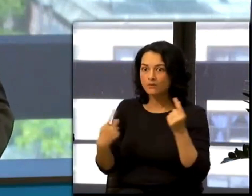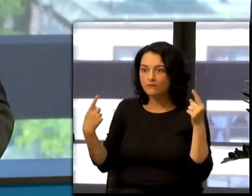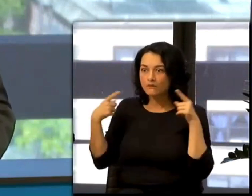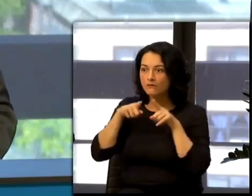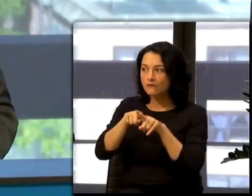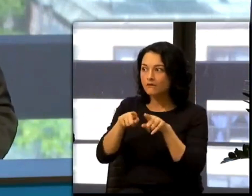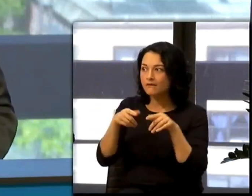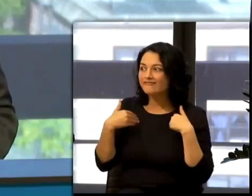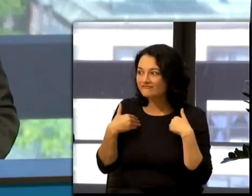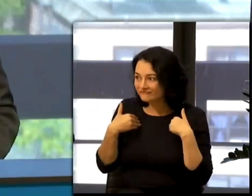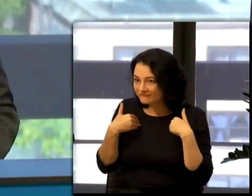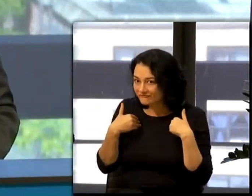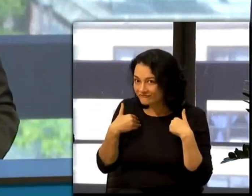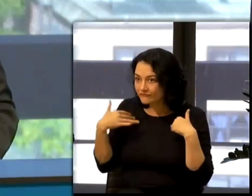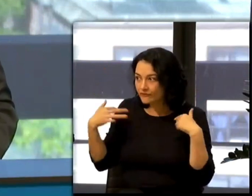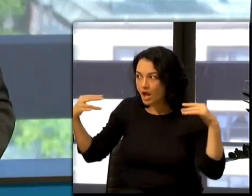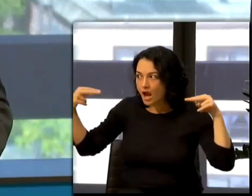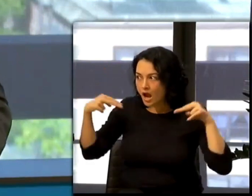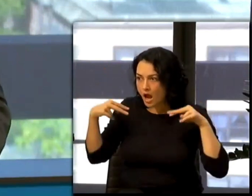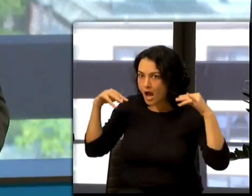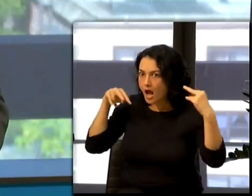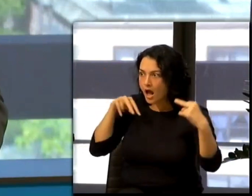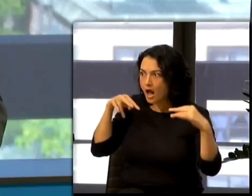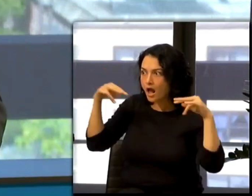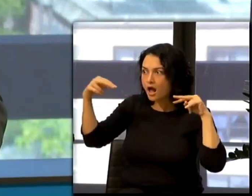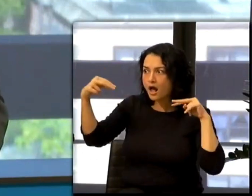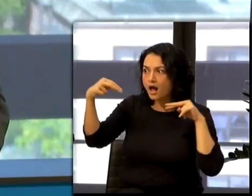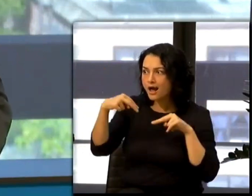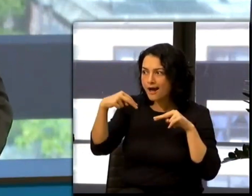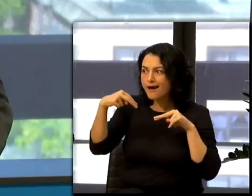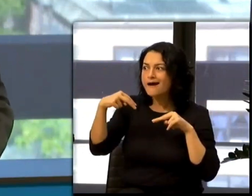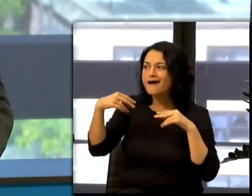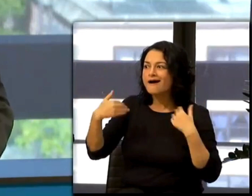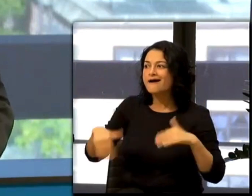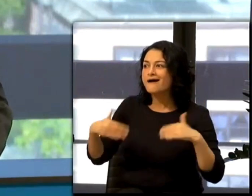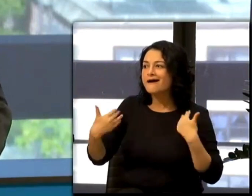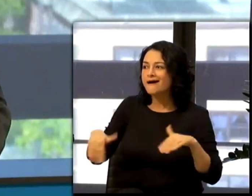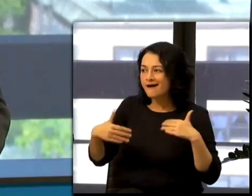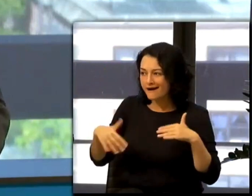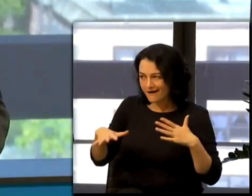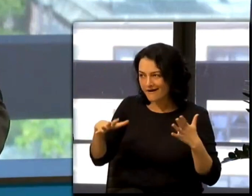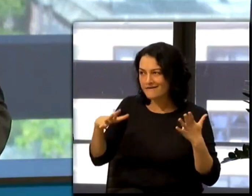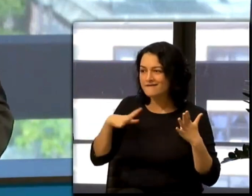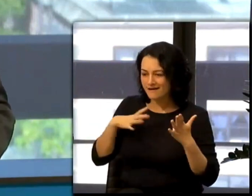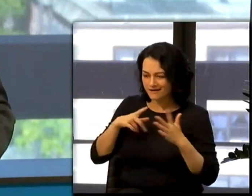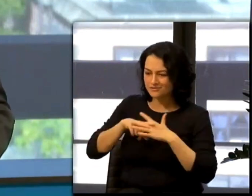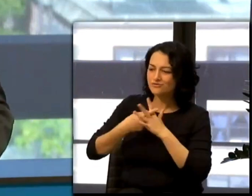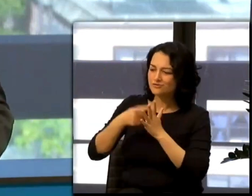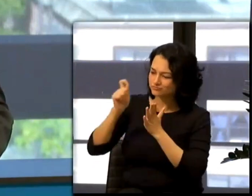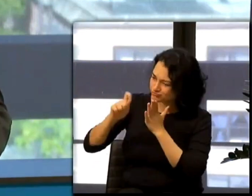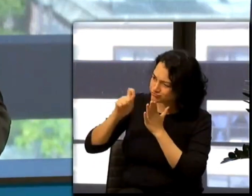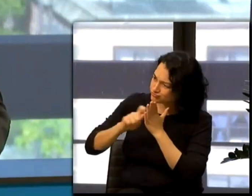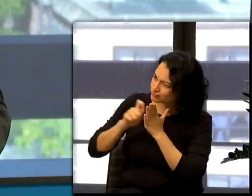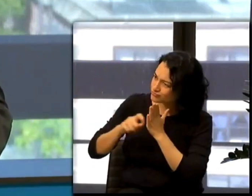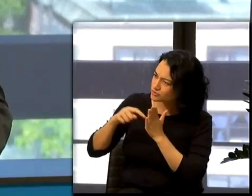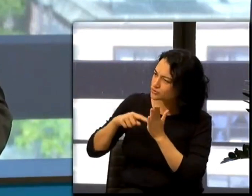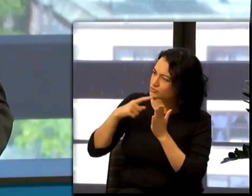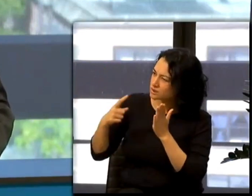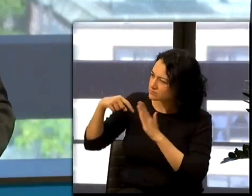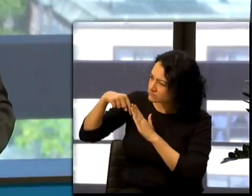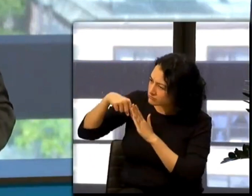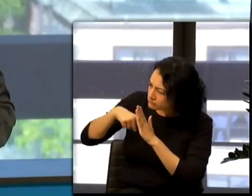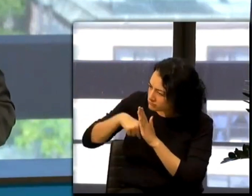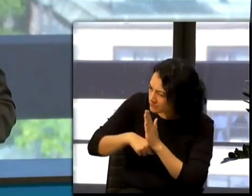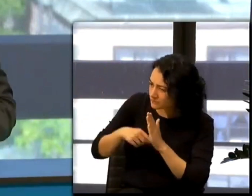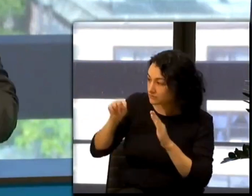the Generations Journal focused on structural and intersectional approaches to ageism and ableism, emphasizing